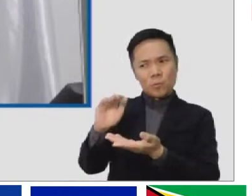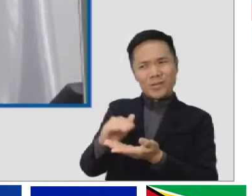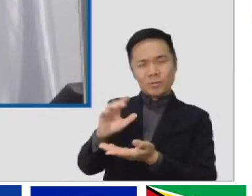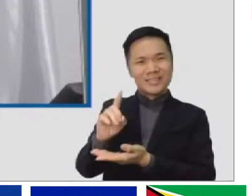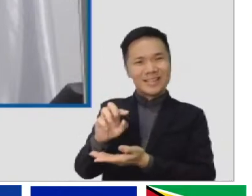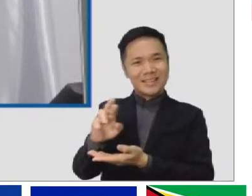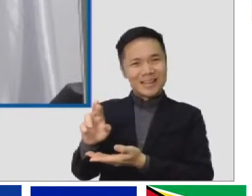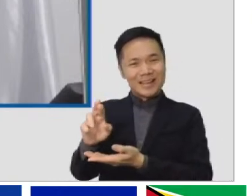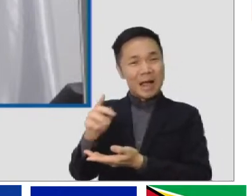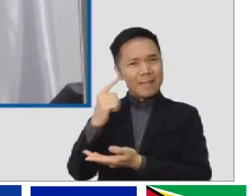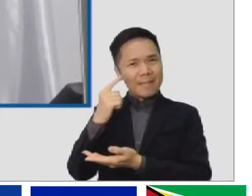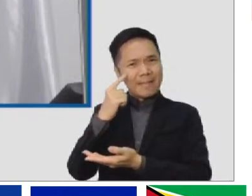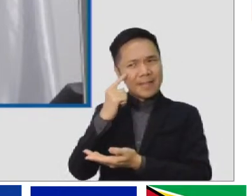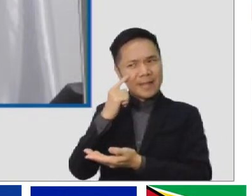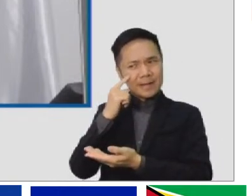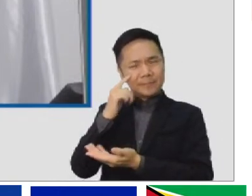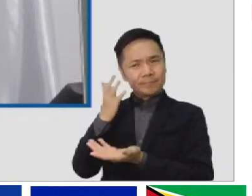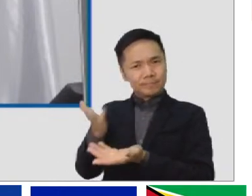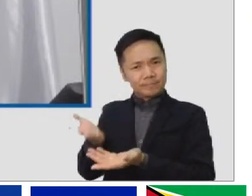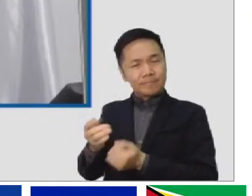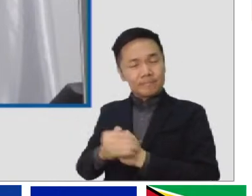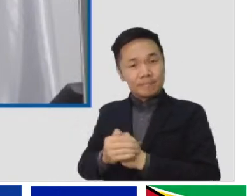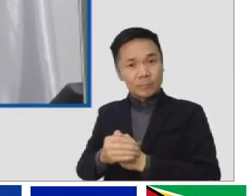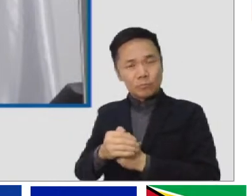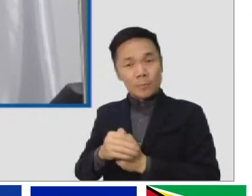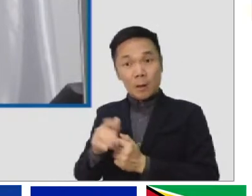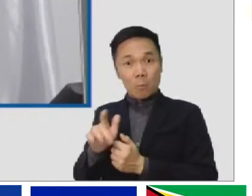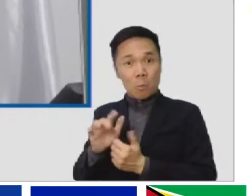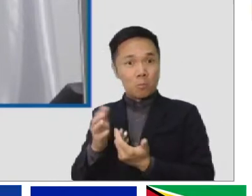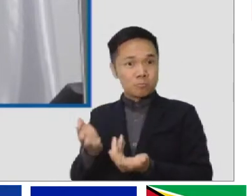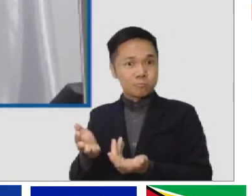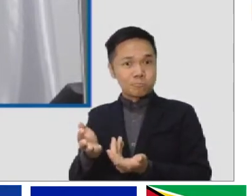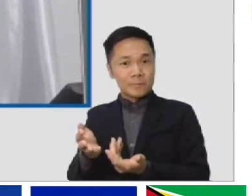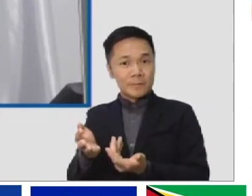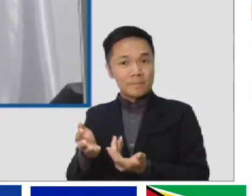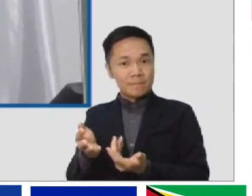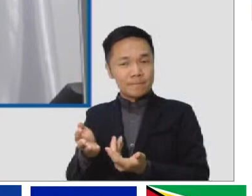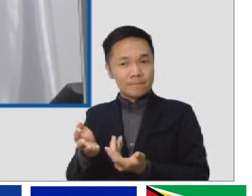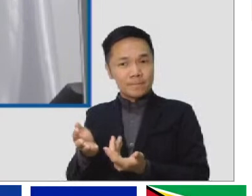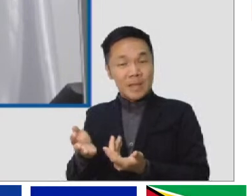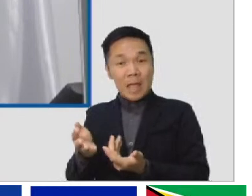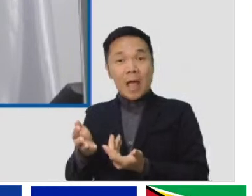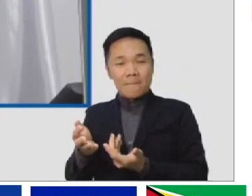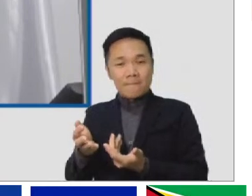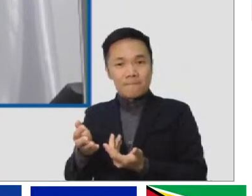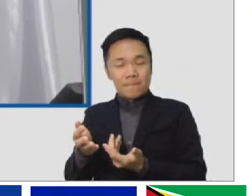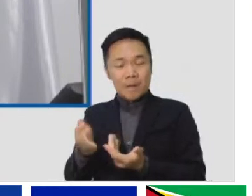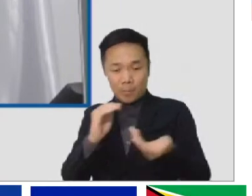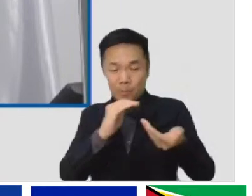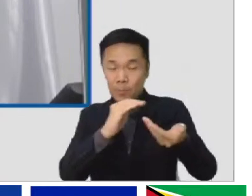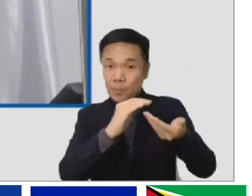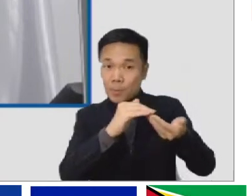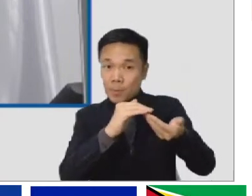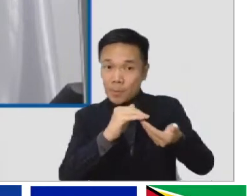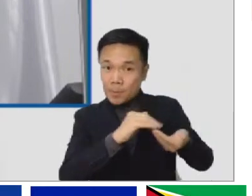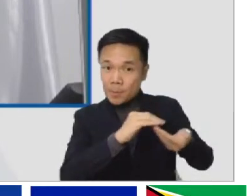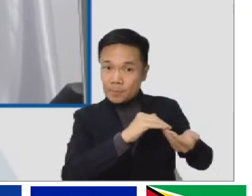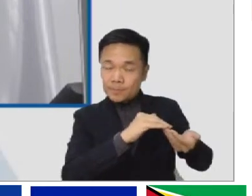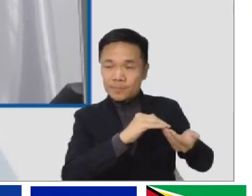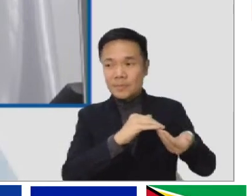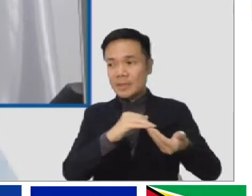have a key role, some actions that are also fostered permanently for us to be able to reach